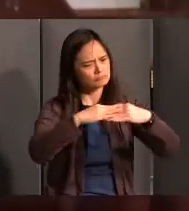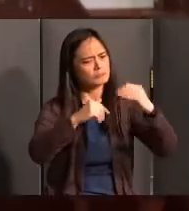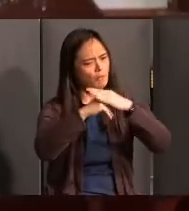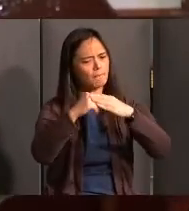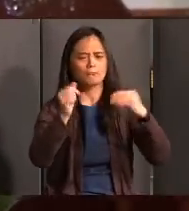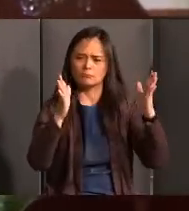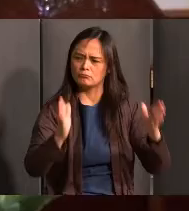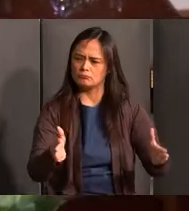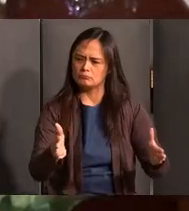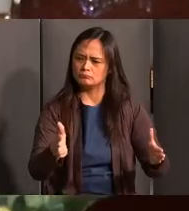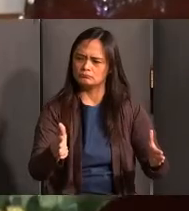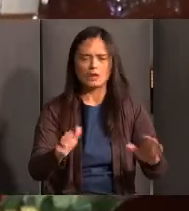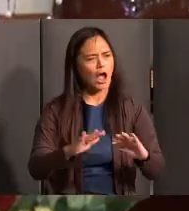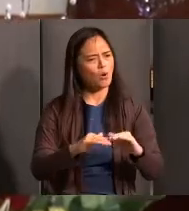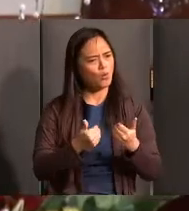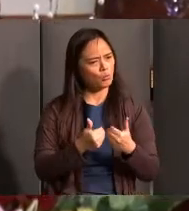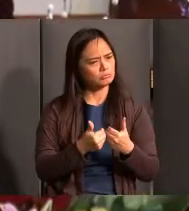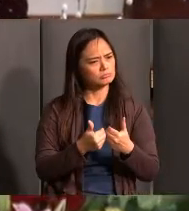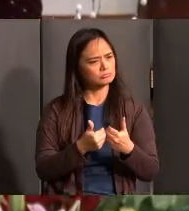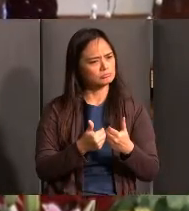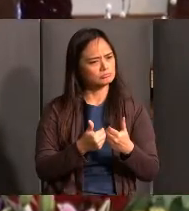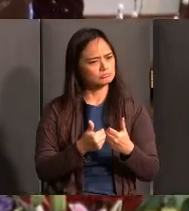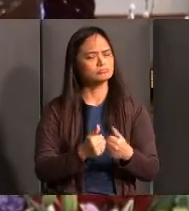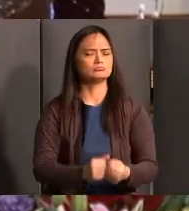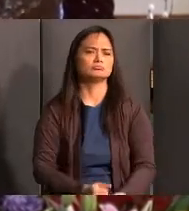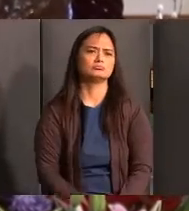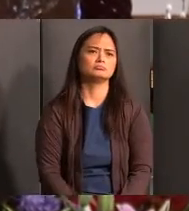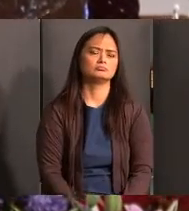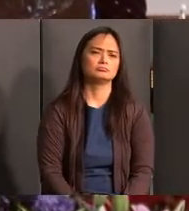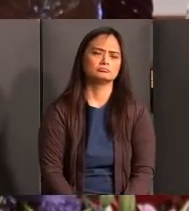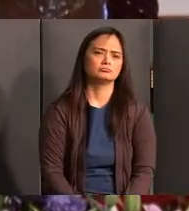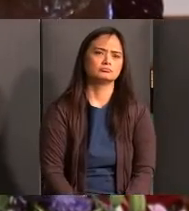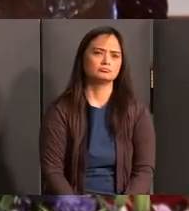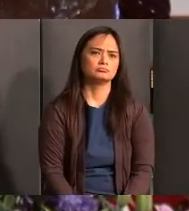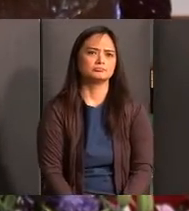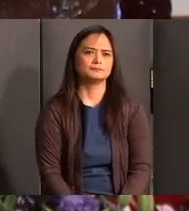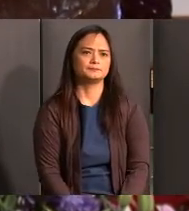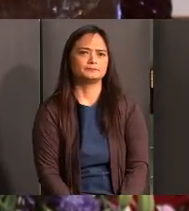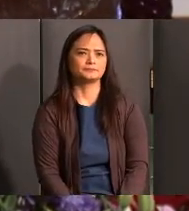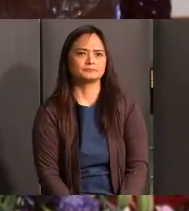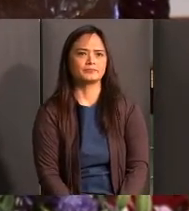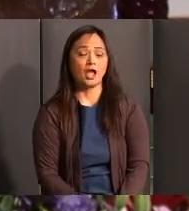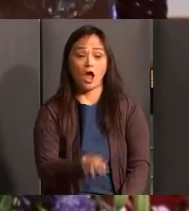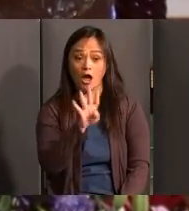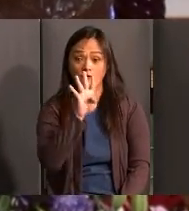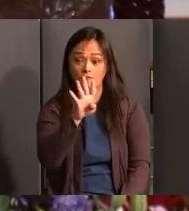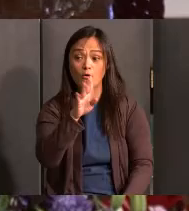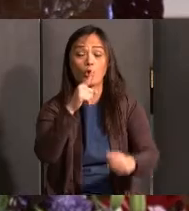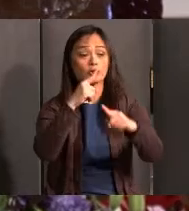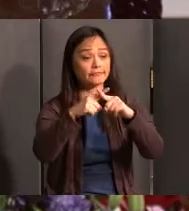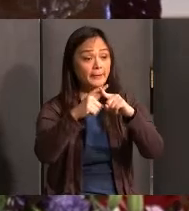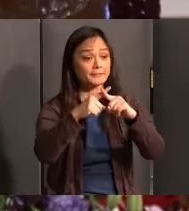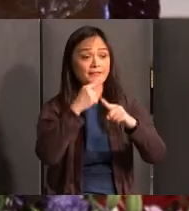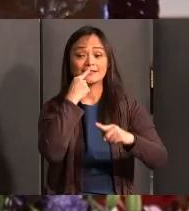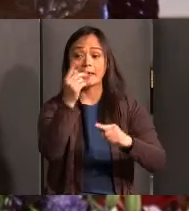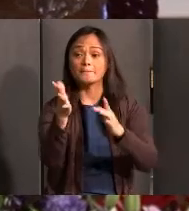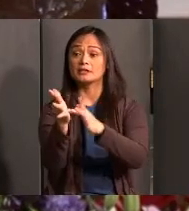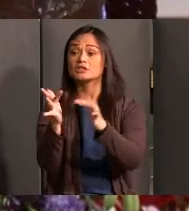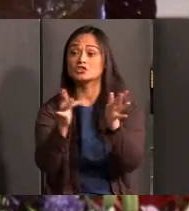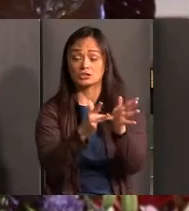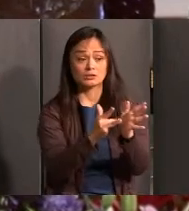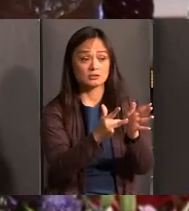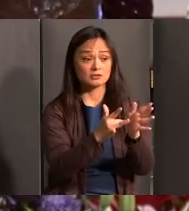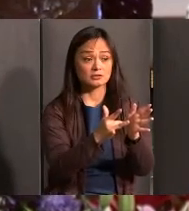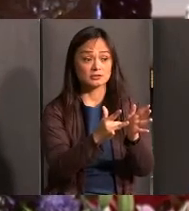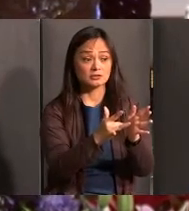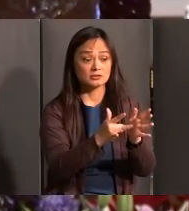Bakit? Why is it that the Lord, that the Spirit was referred to us? In fact, 4 times the Lord referred to the Spirit as